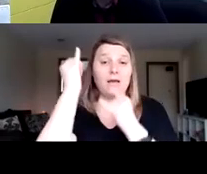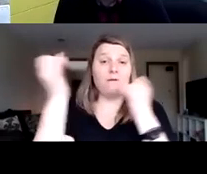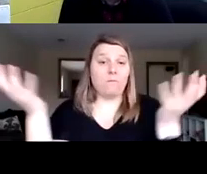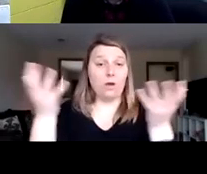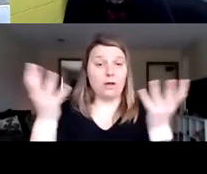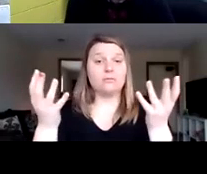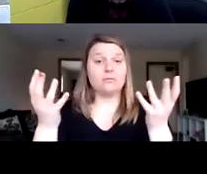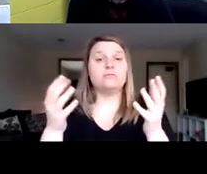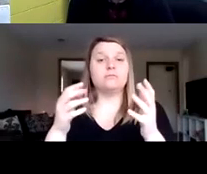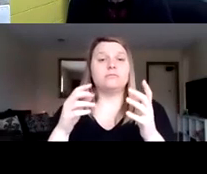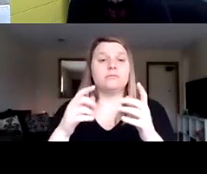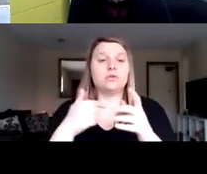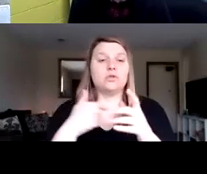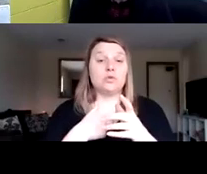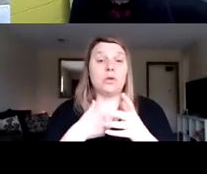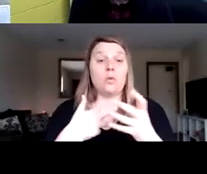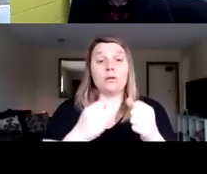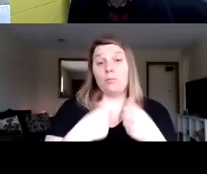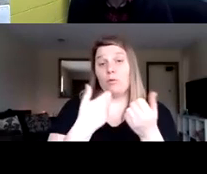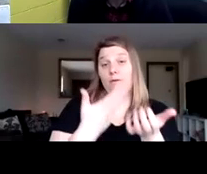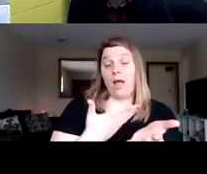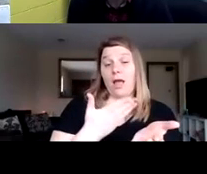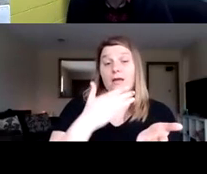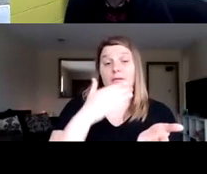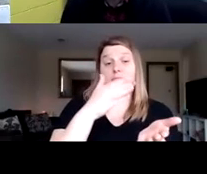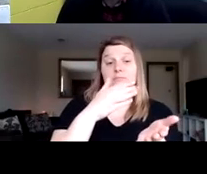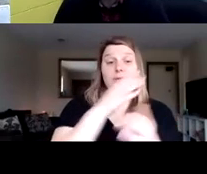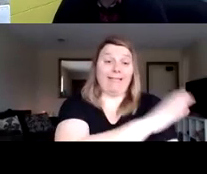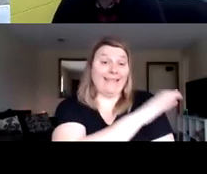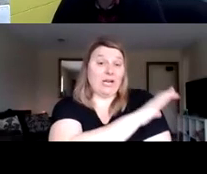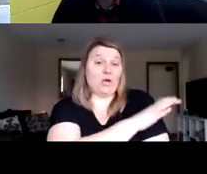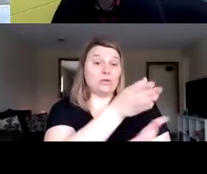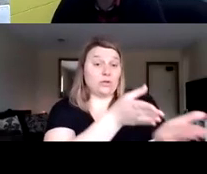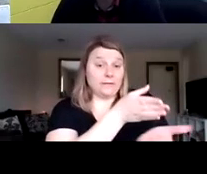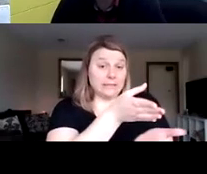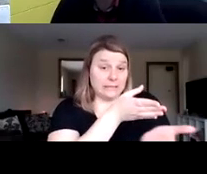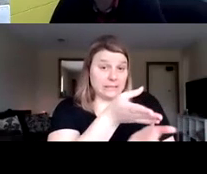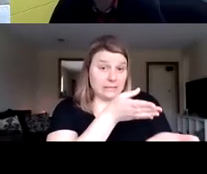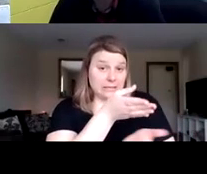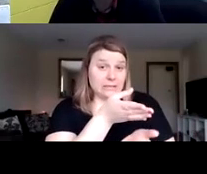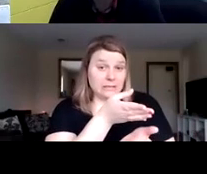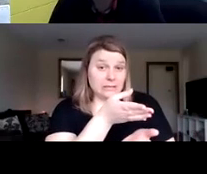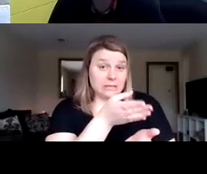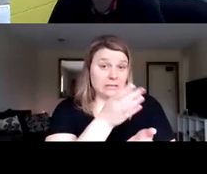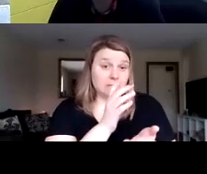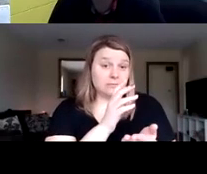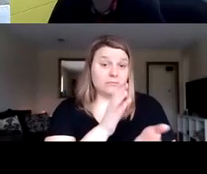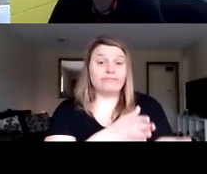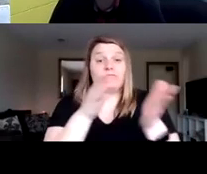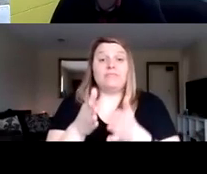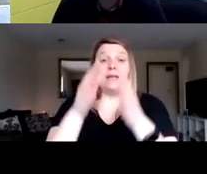looking at, do I want to be providing clinical services? Is it really a perspective of